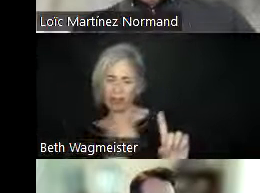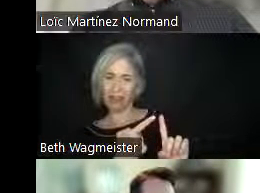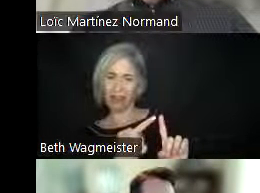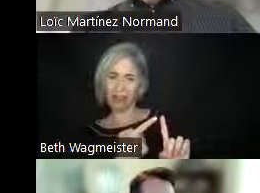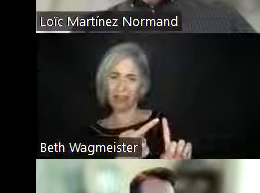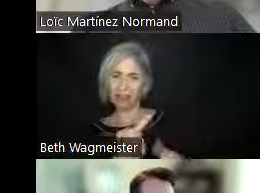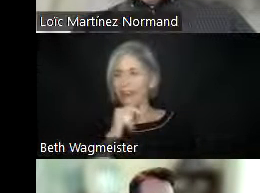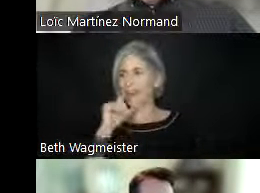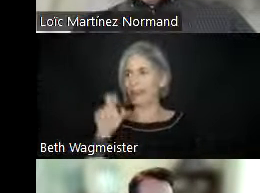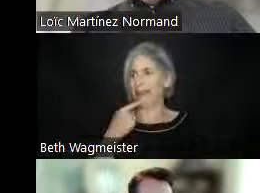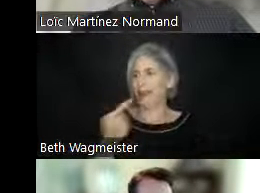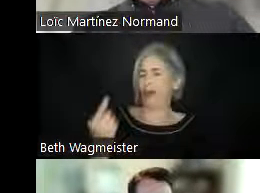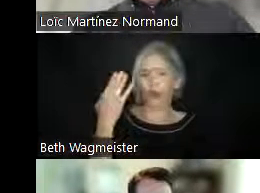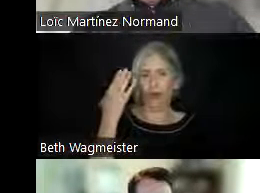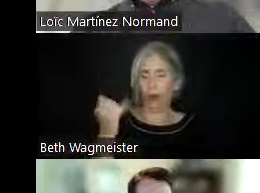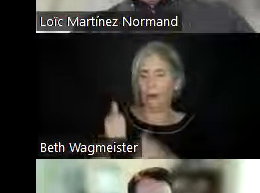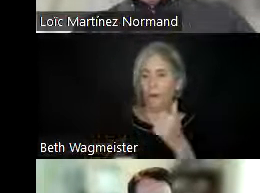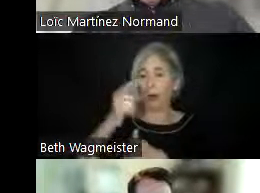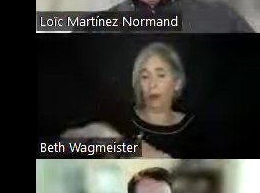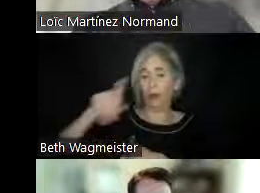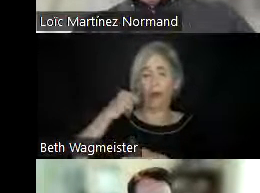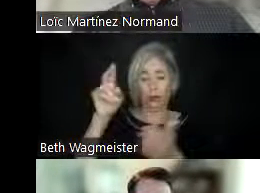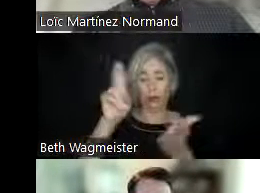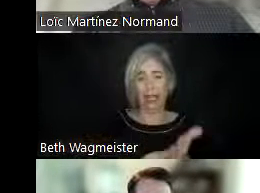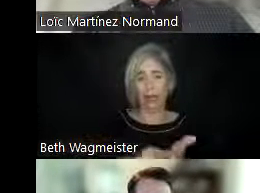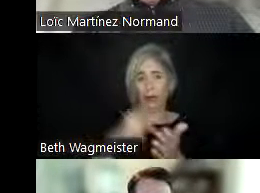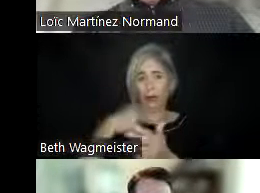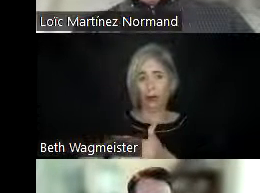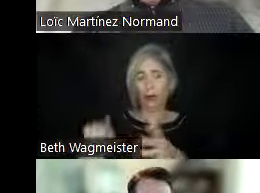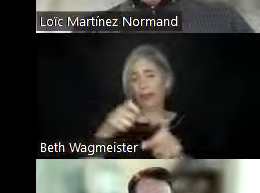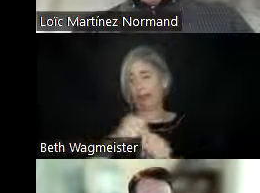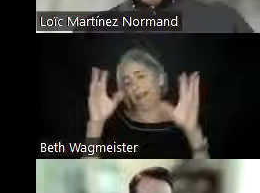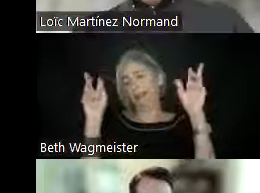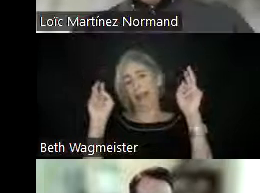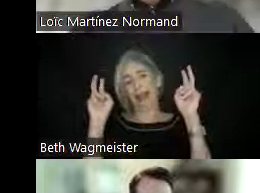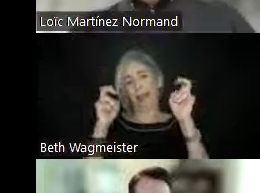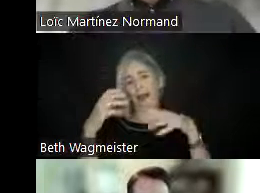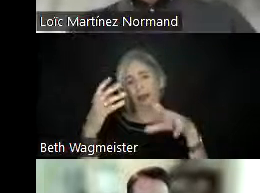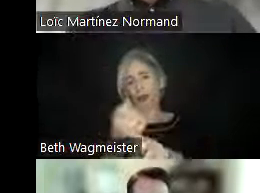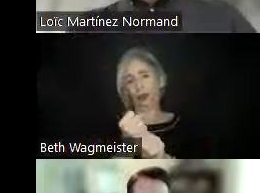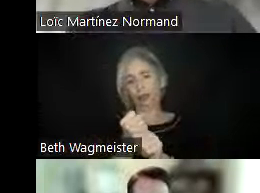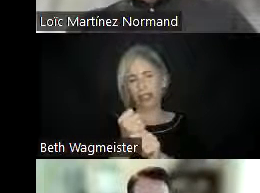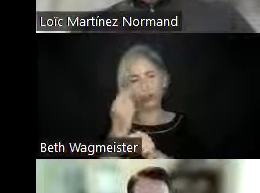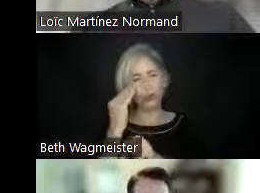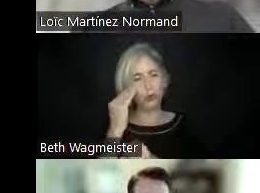need to tell you this, because I think most of you who have signed up for something called procurement know why this is important, but